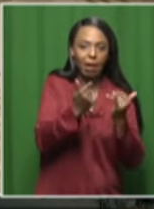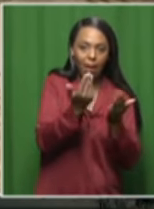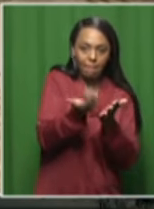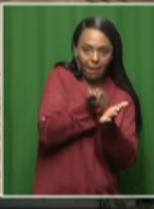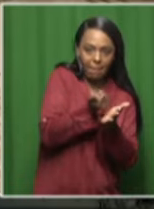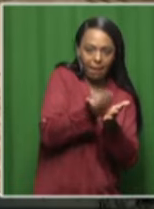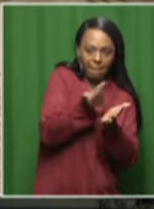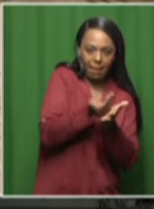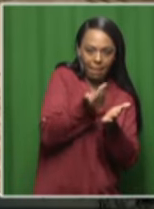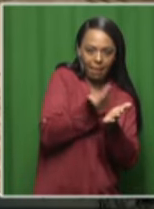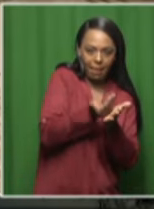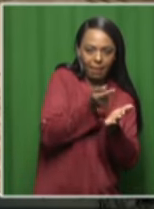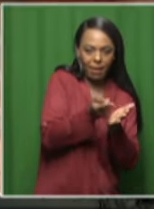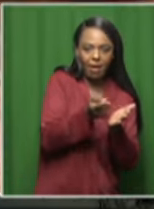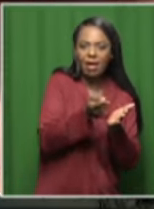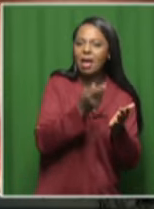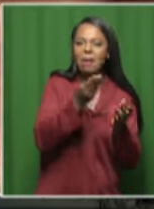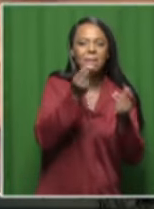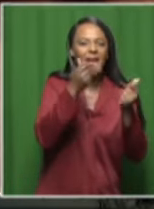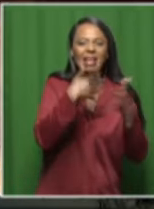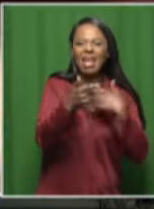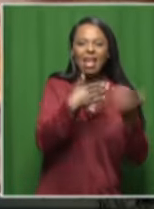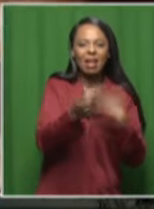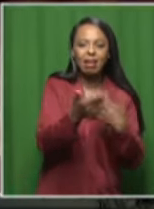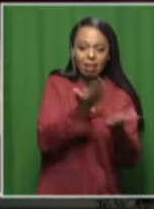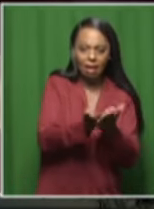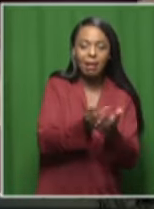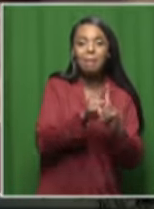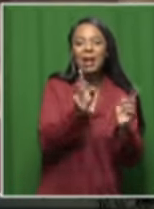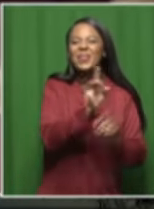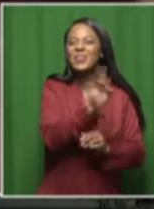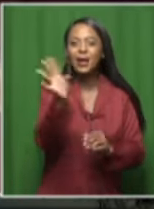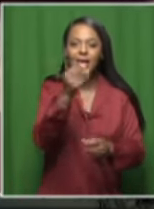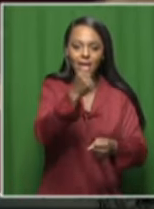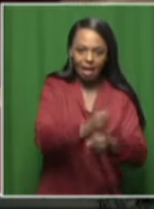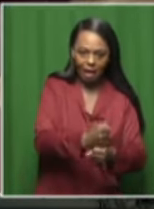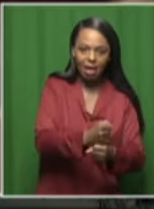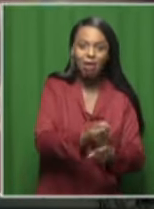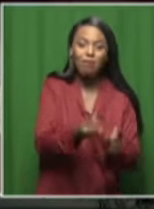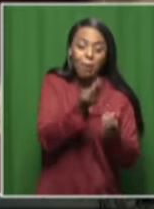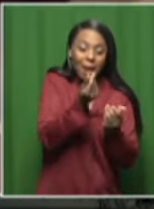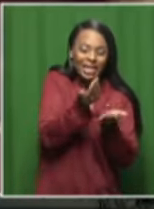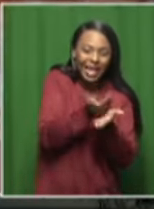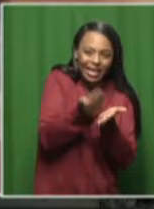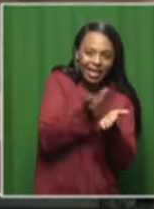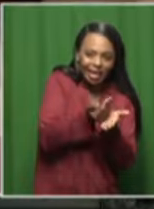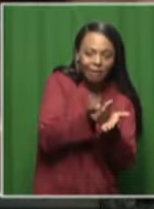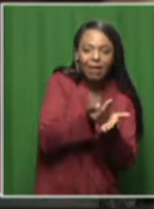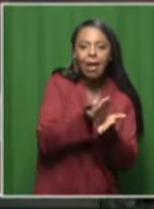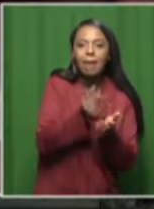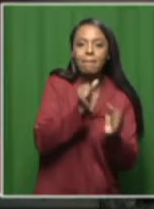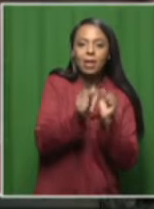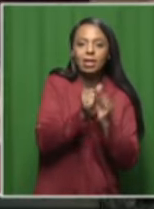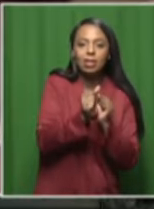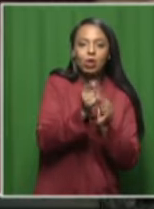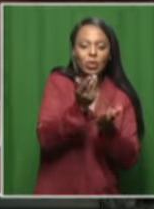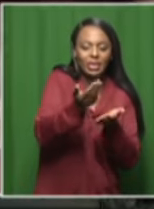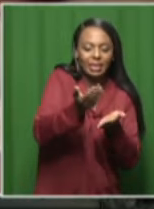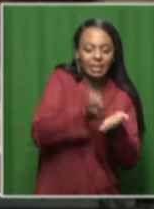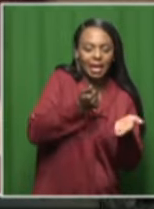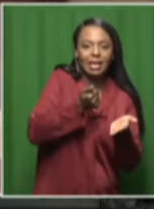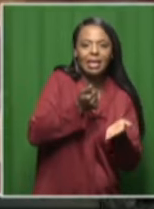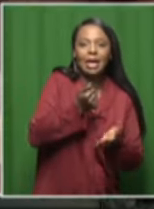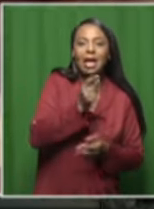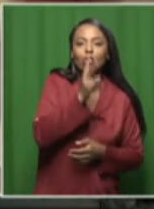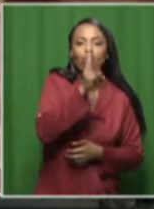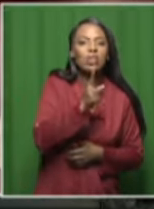pot, you can take any amount, but only once a year. And also you have to take at least 2,000. So just to